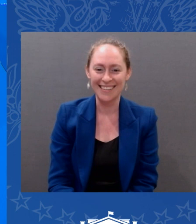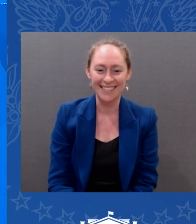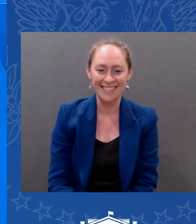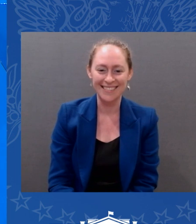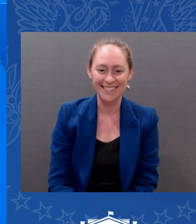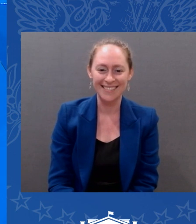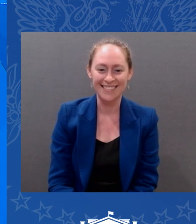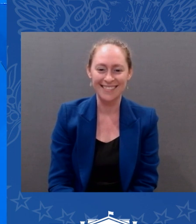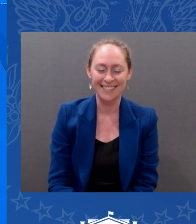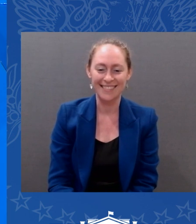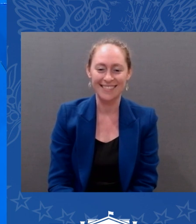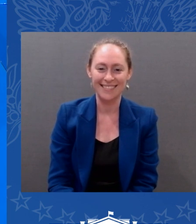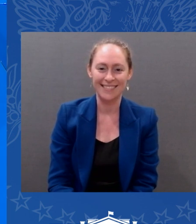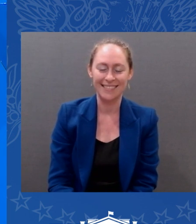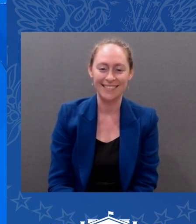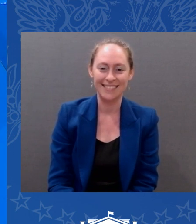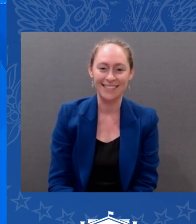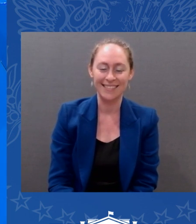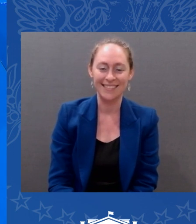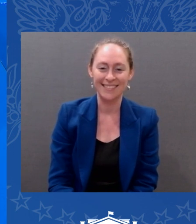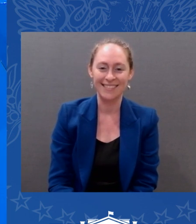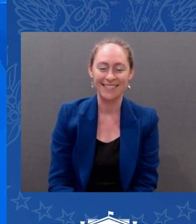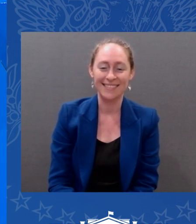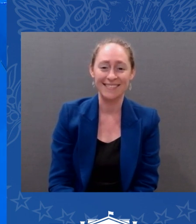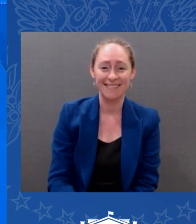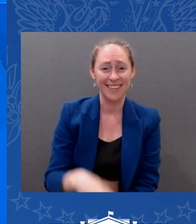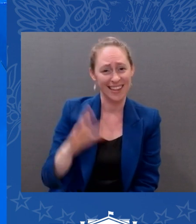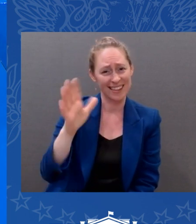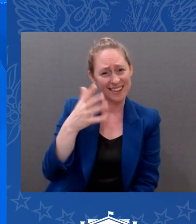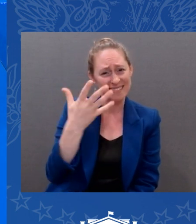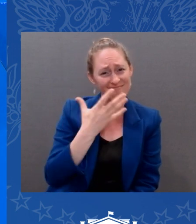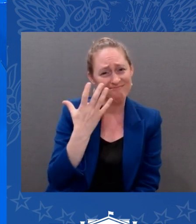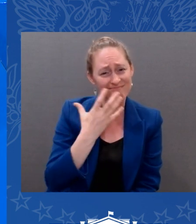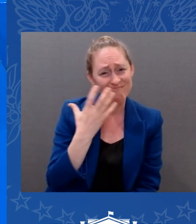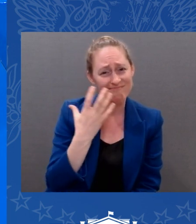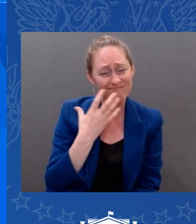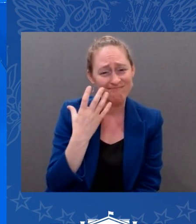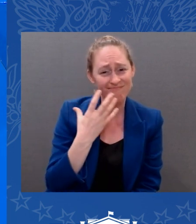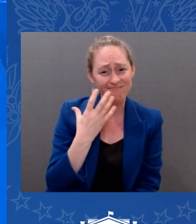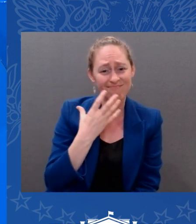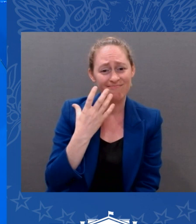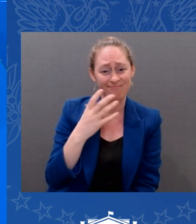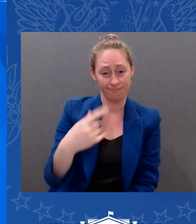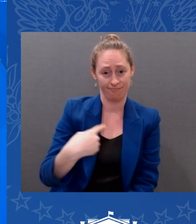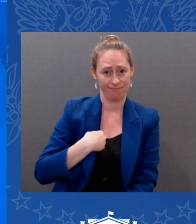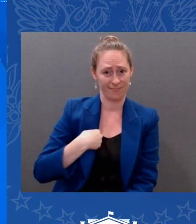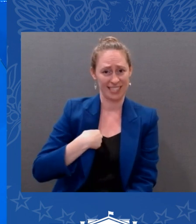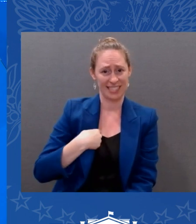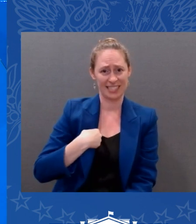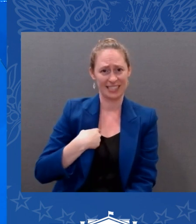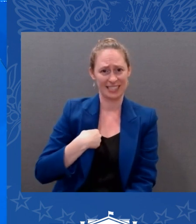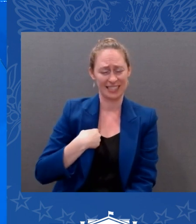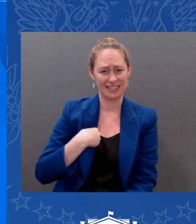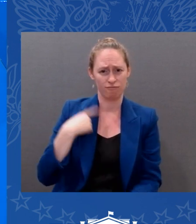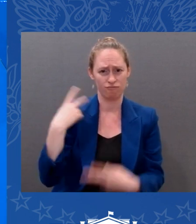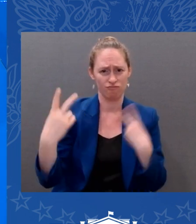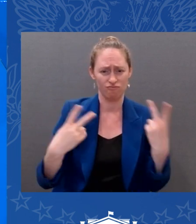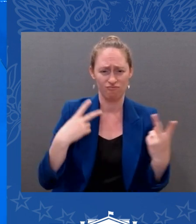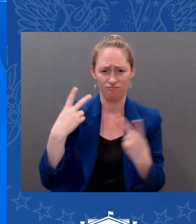I followed some difficult acts, but never before have I followed such a difficult act as I've seen the last 45 minutes up